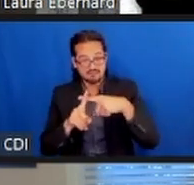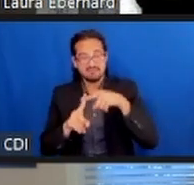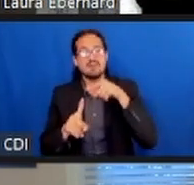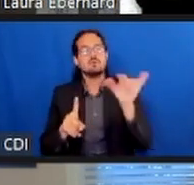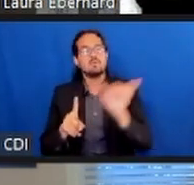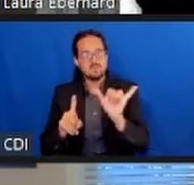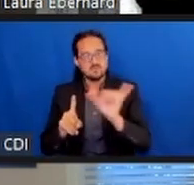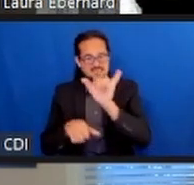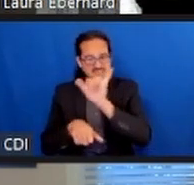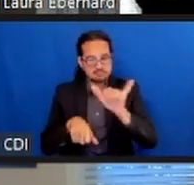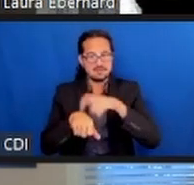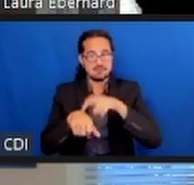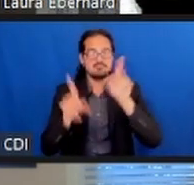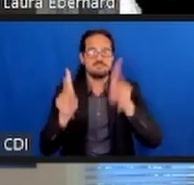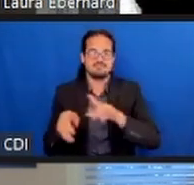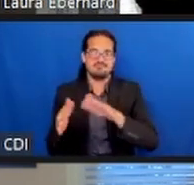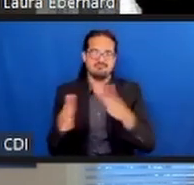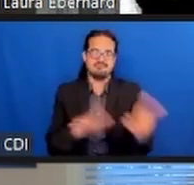please.